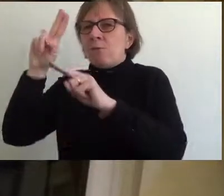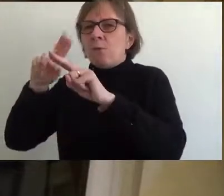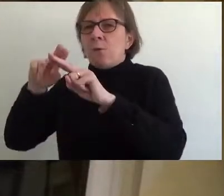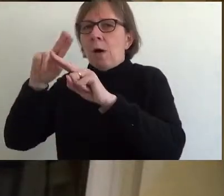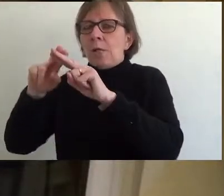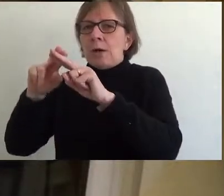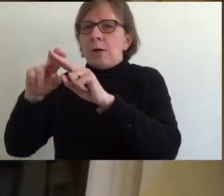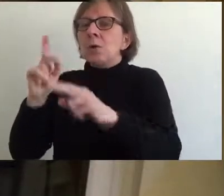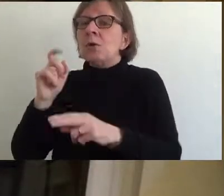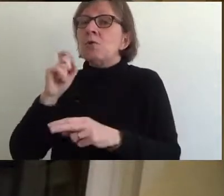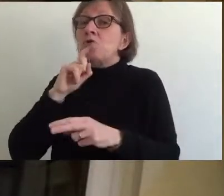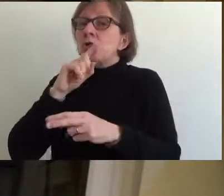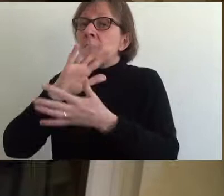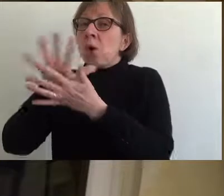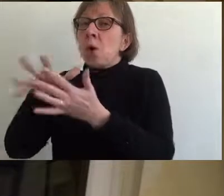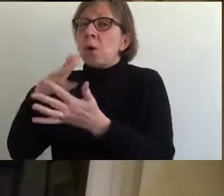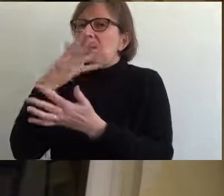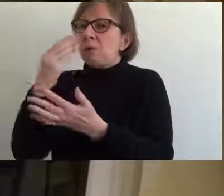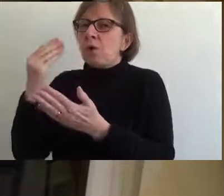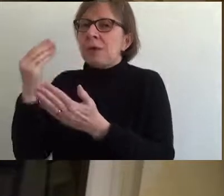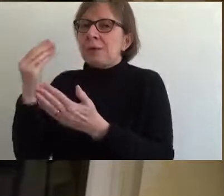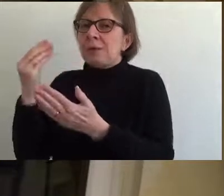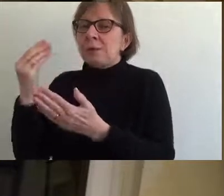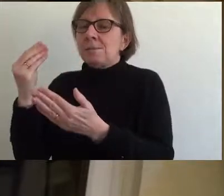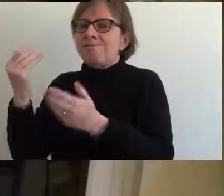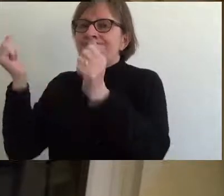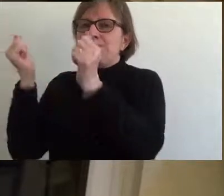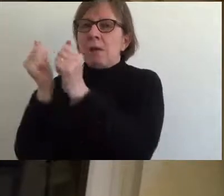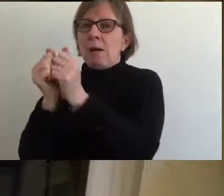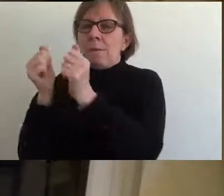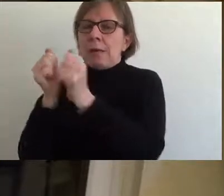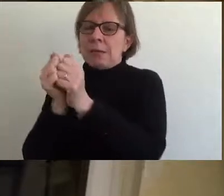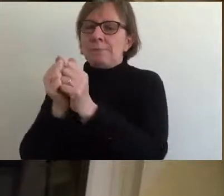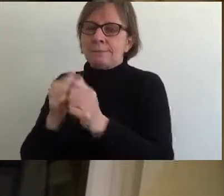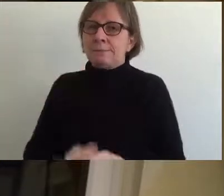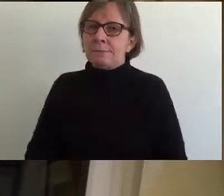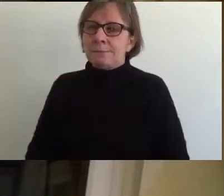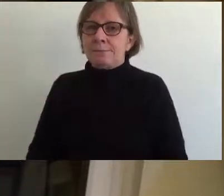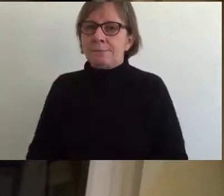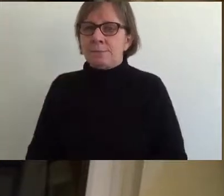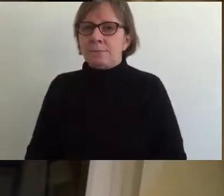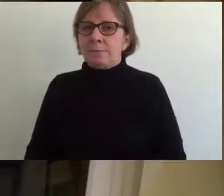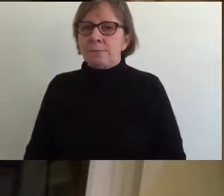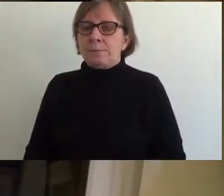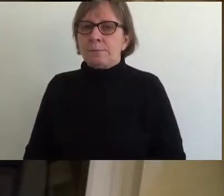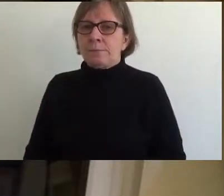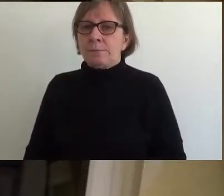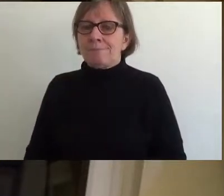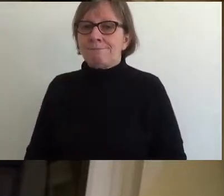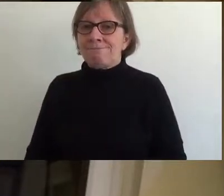of the Father, the Son, and the Holy Spirit. Amen.